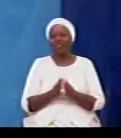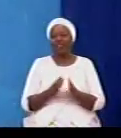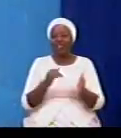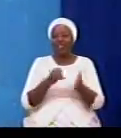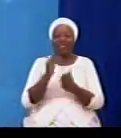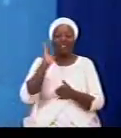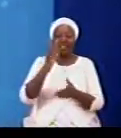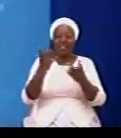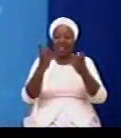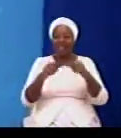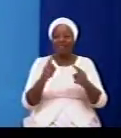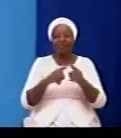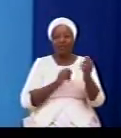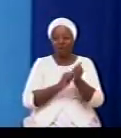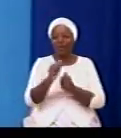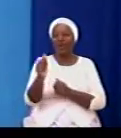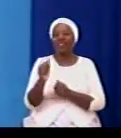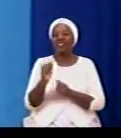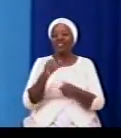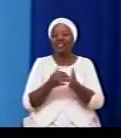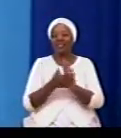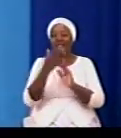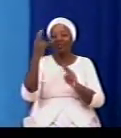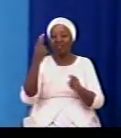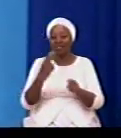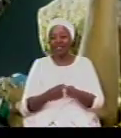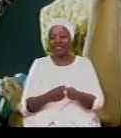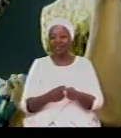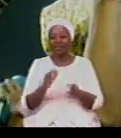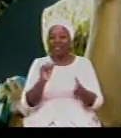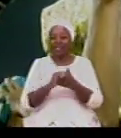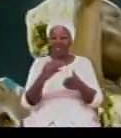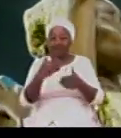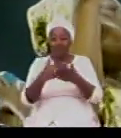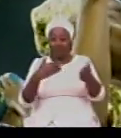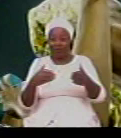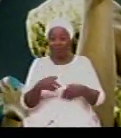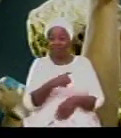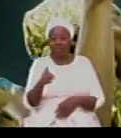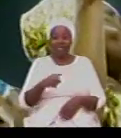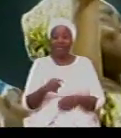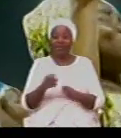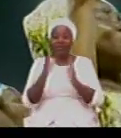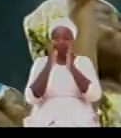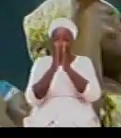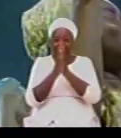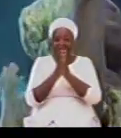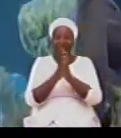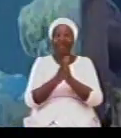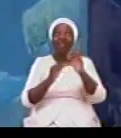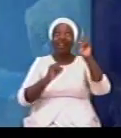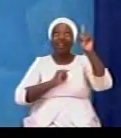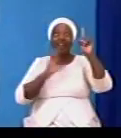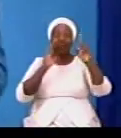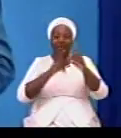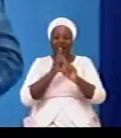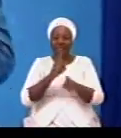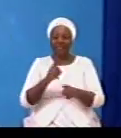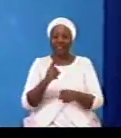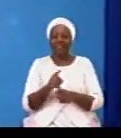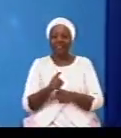that before they call, I will answer. And while they are yet